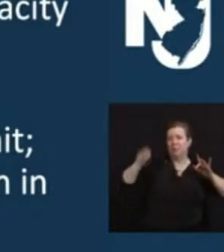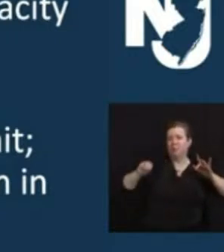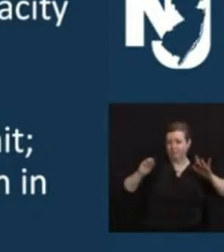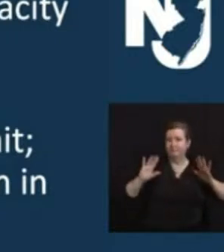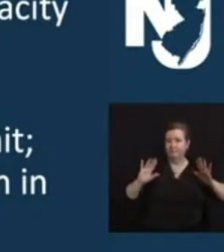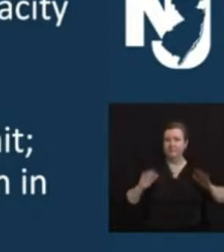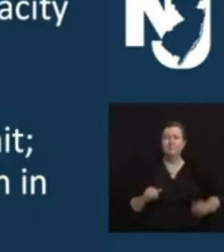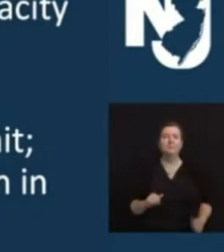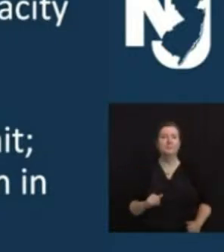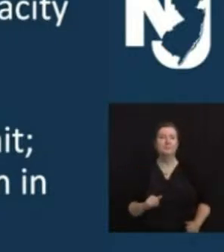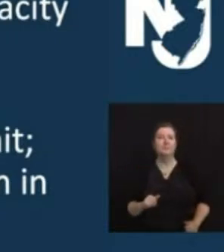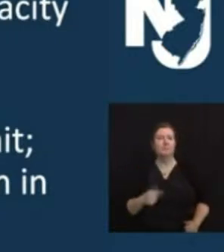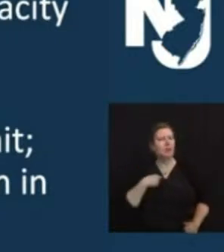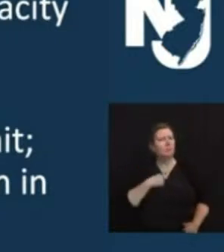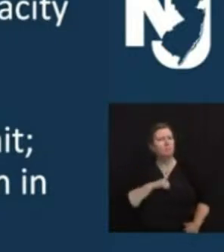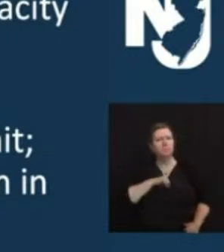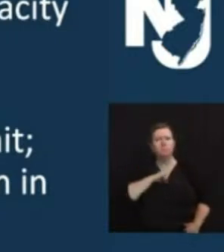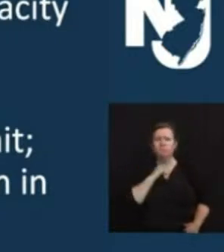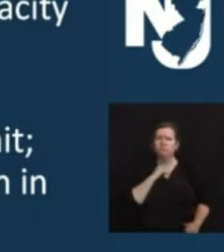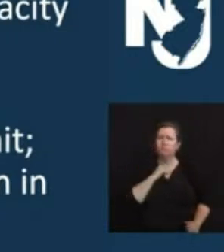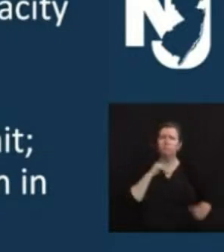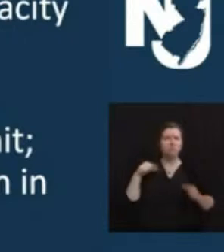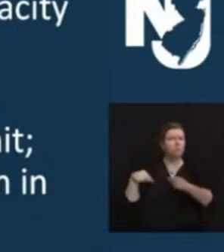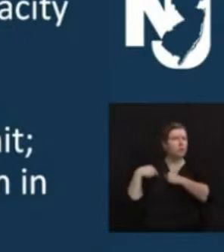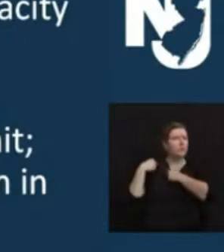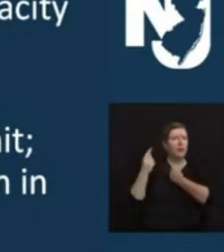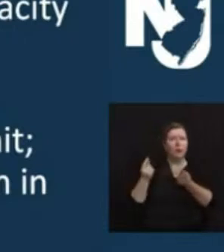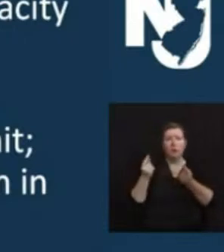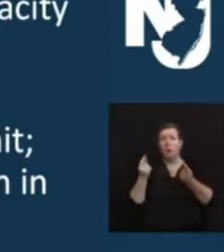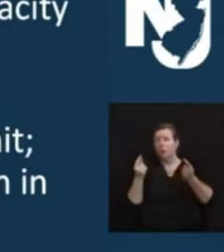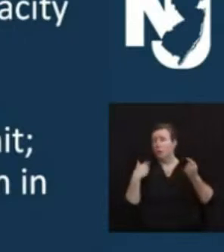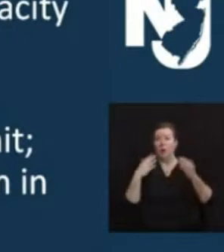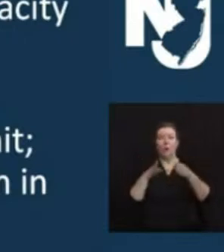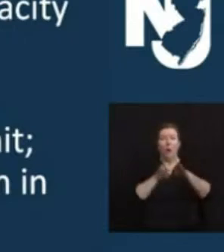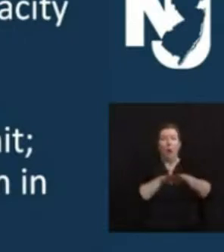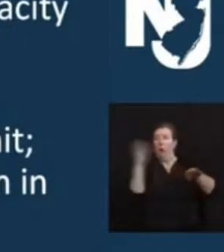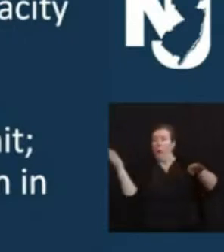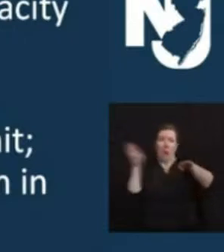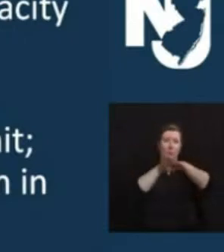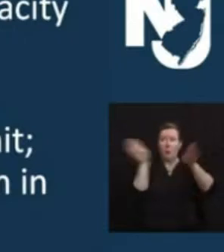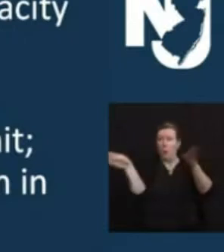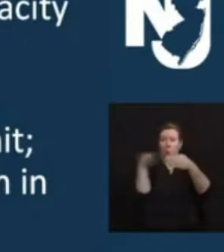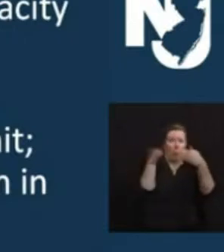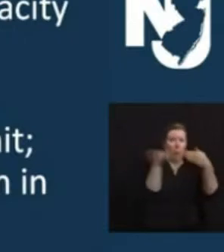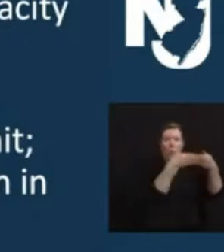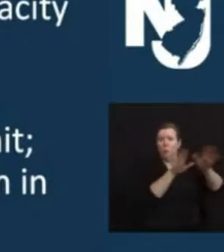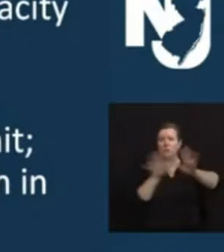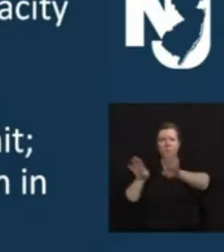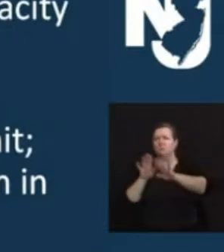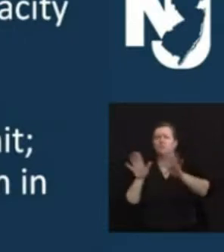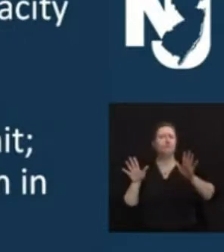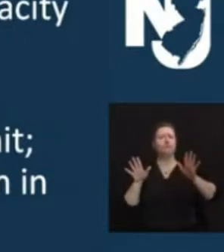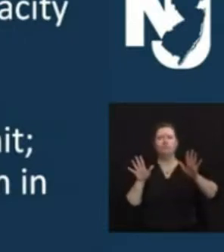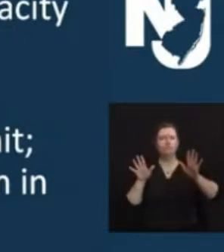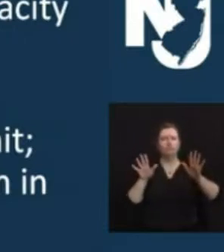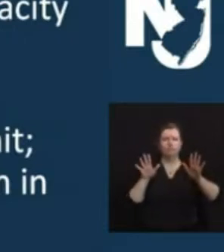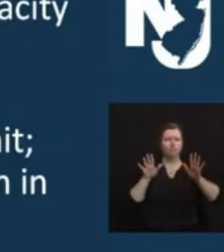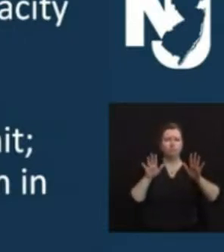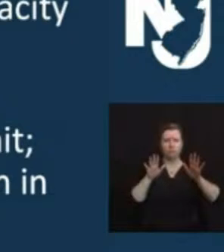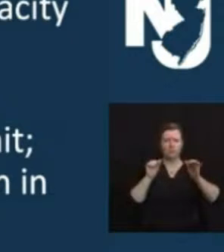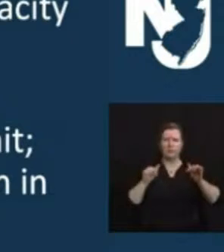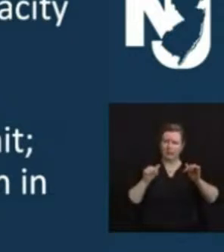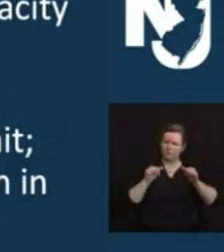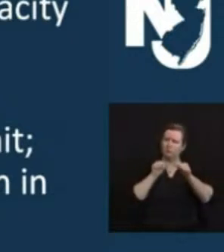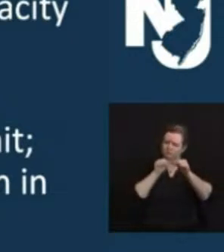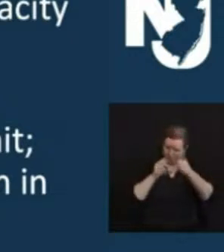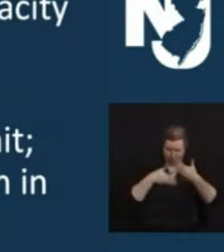the roller coaster of openings and closings that other states have had to implement. We have been consistent in our approach. Because